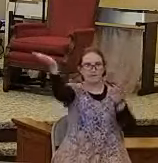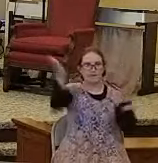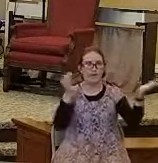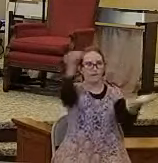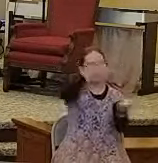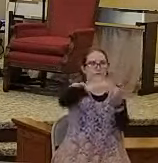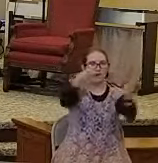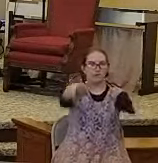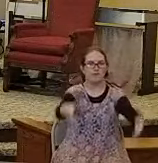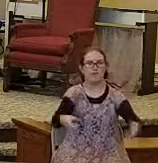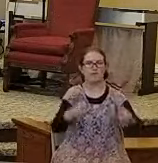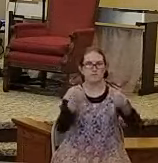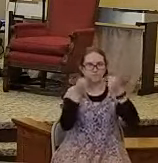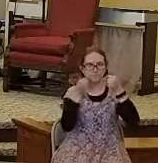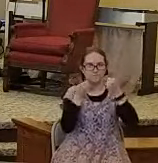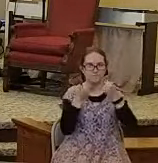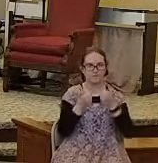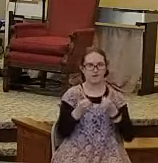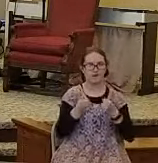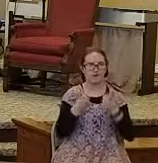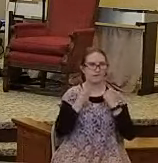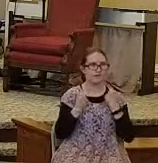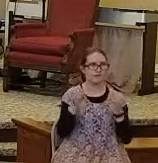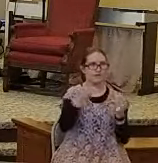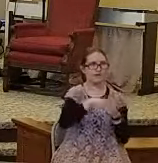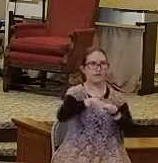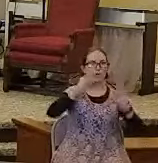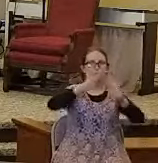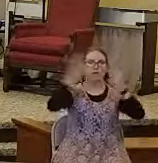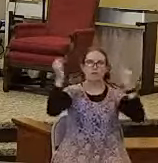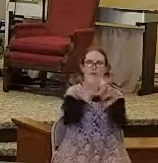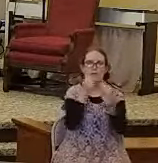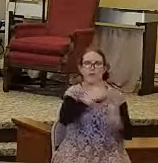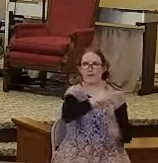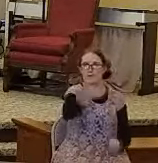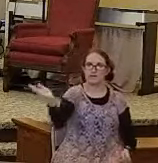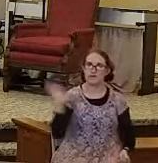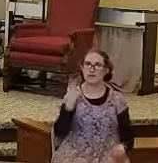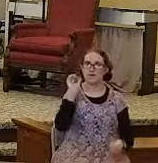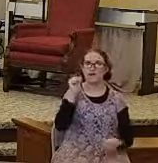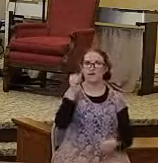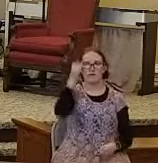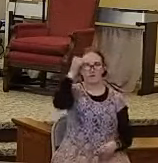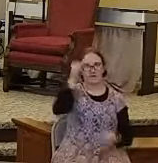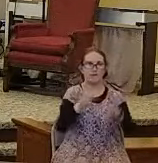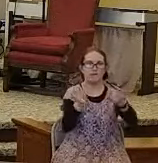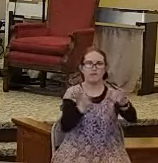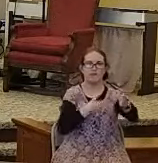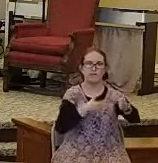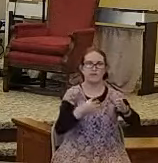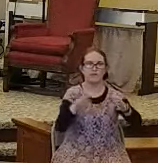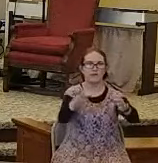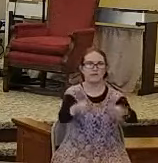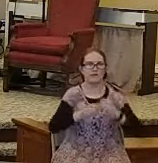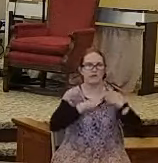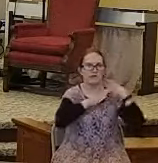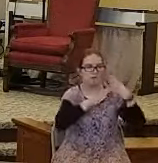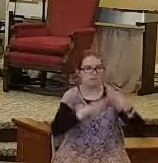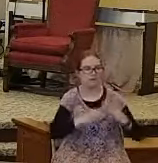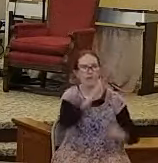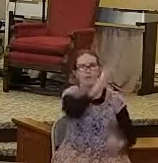go back and we pick them up. Amen. And take them back out the door with us. Amen. I'm reminded of an old song that says, take your burden to